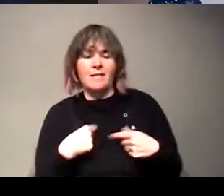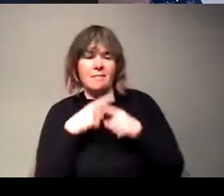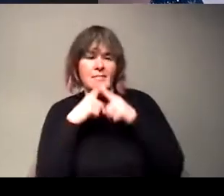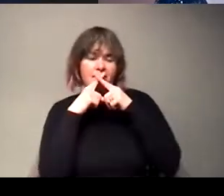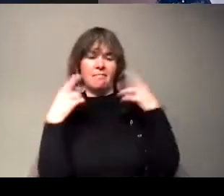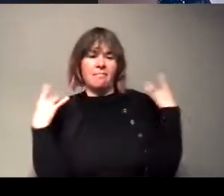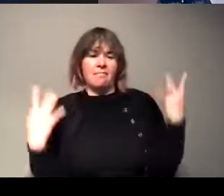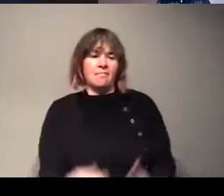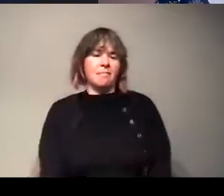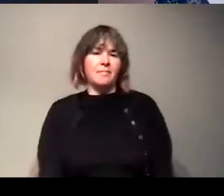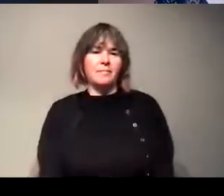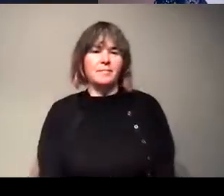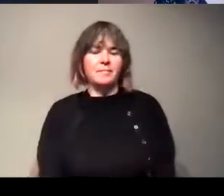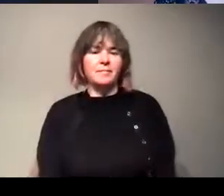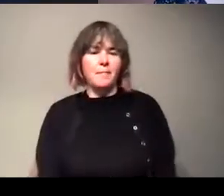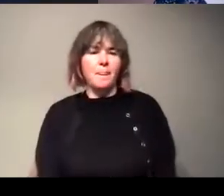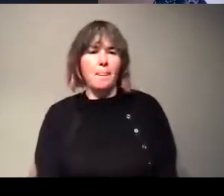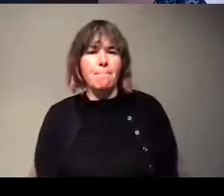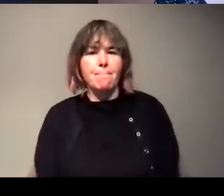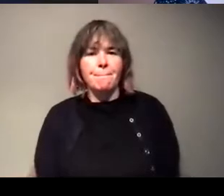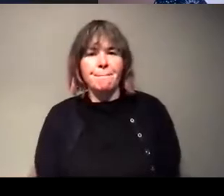that choosing a starting.